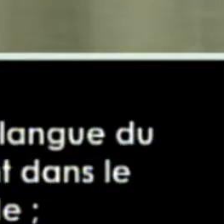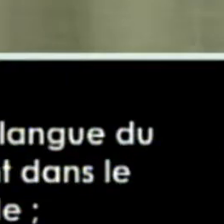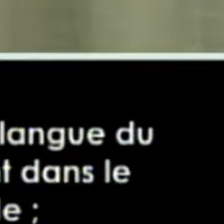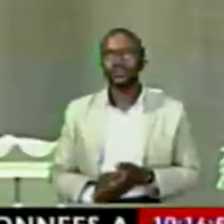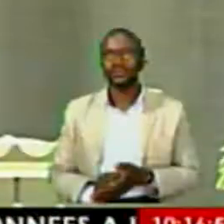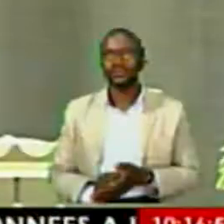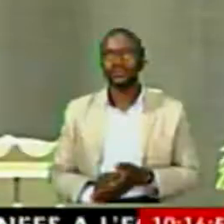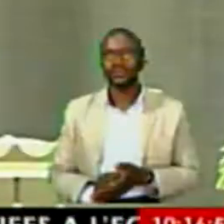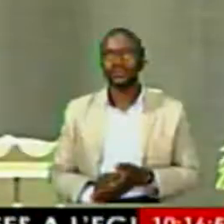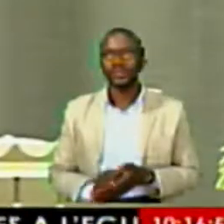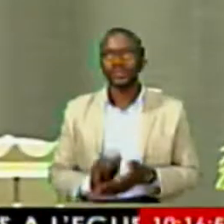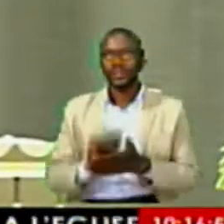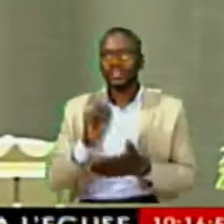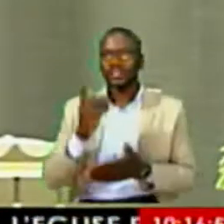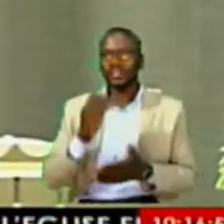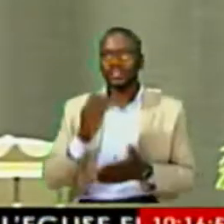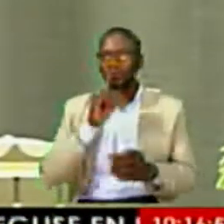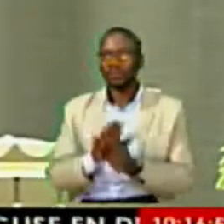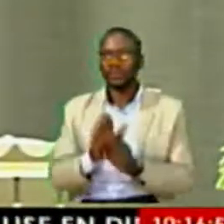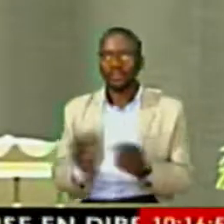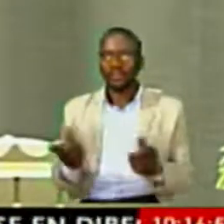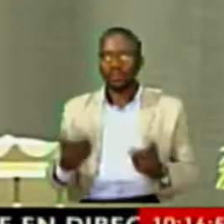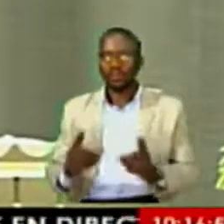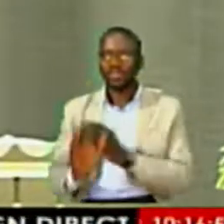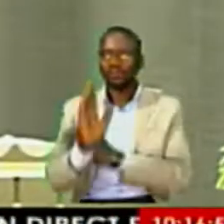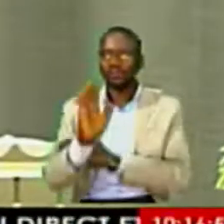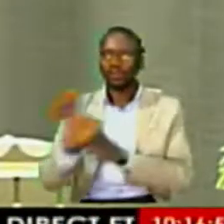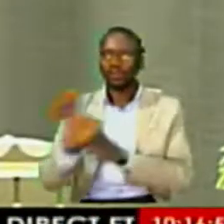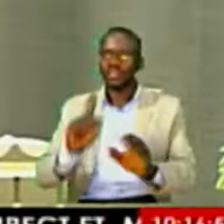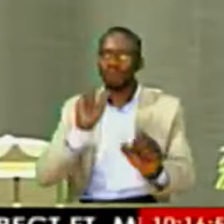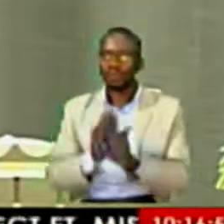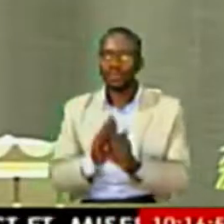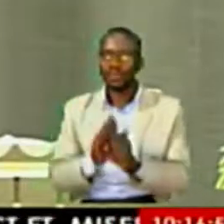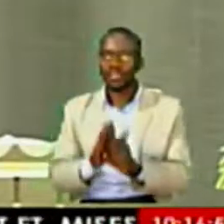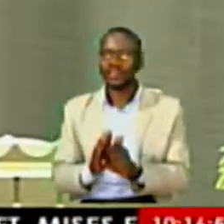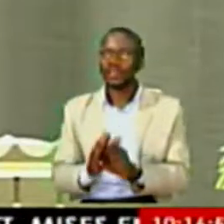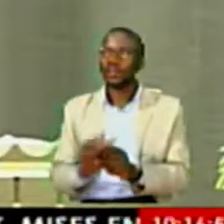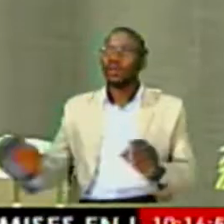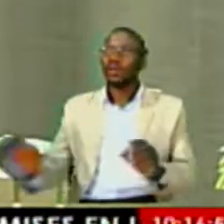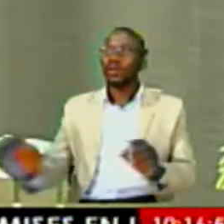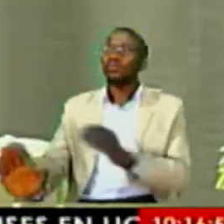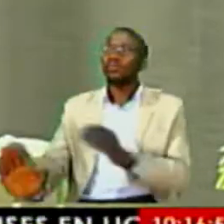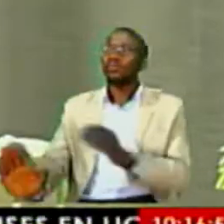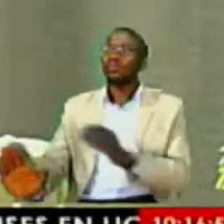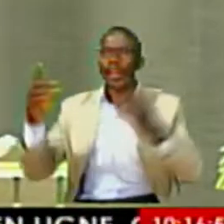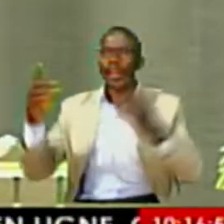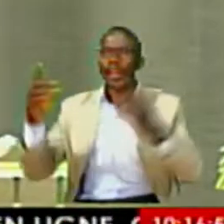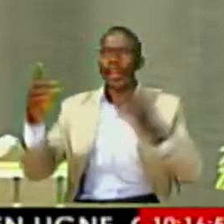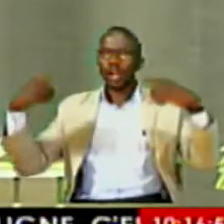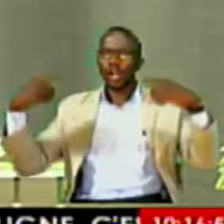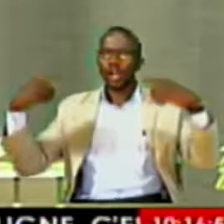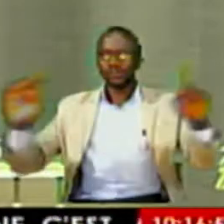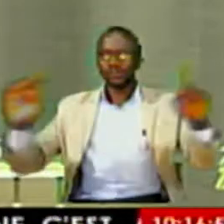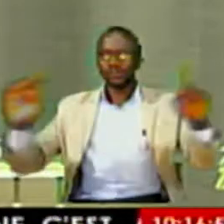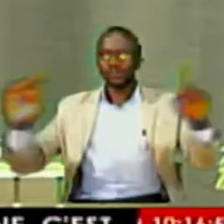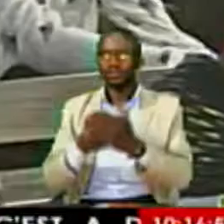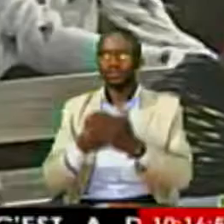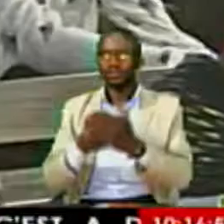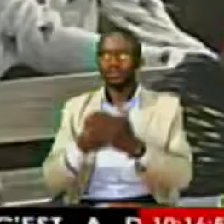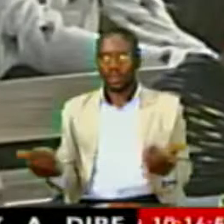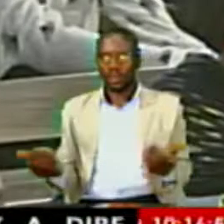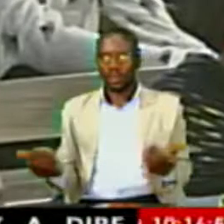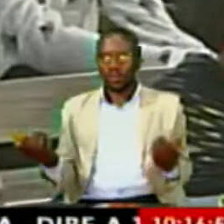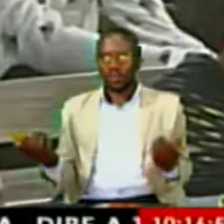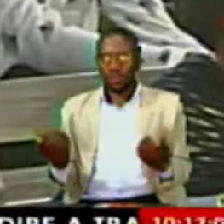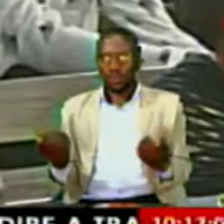quand notre Dieu fait des promesses, when our God promises, il réalise, he fulfills it. Quand le temps était venu, when the time came, pour